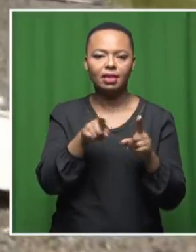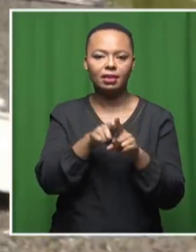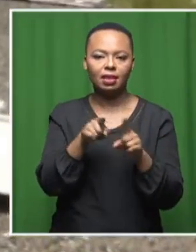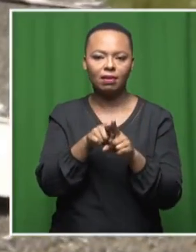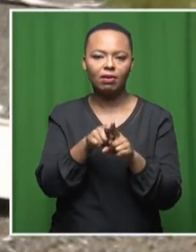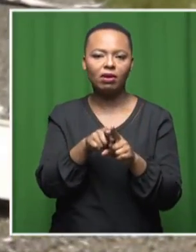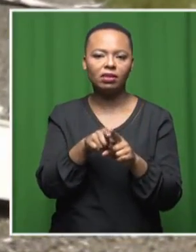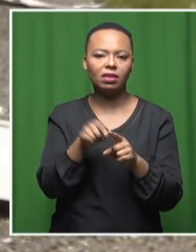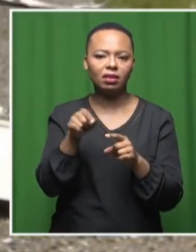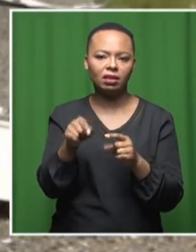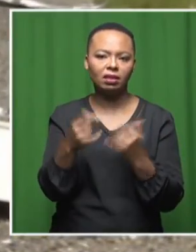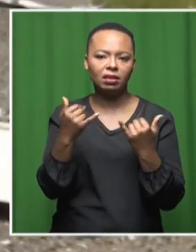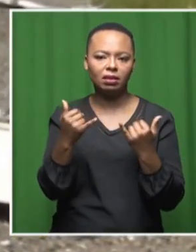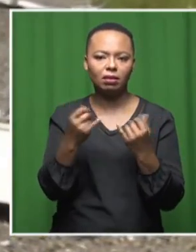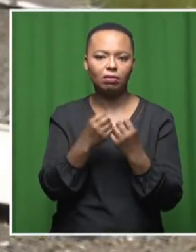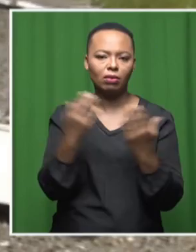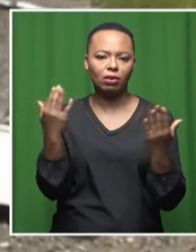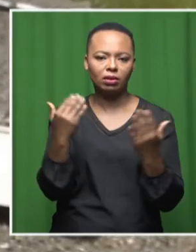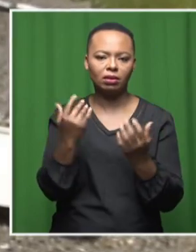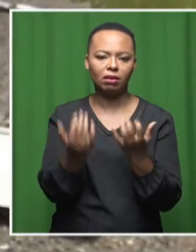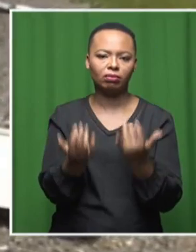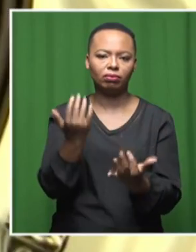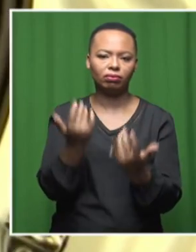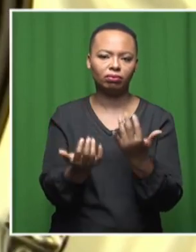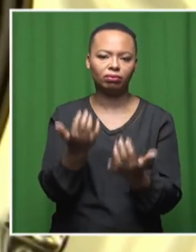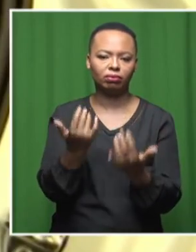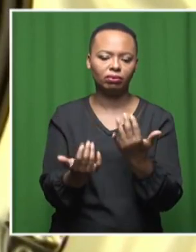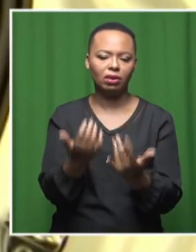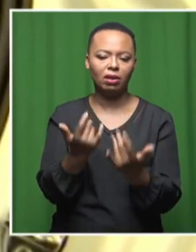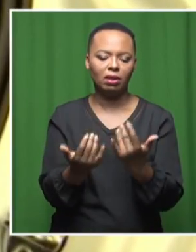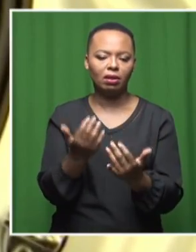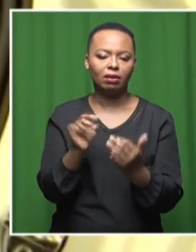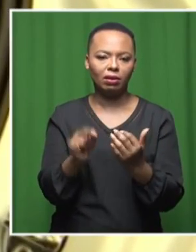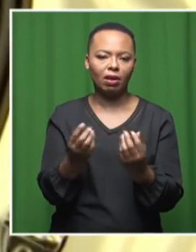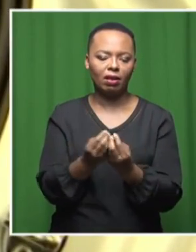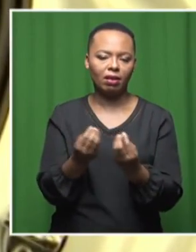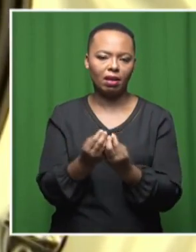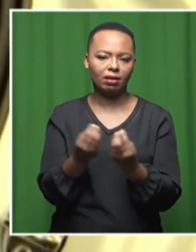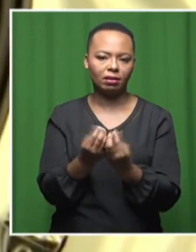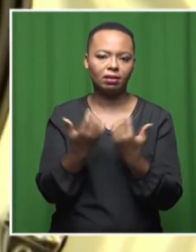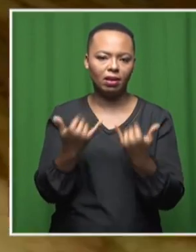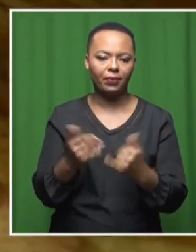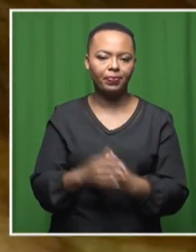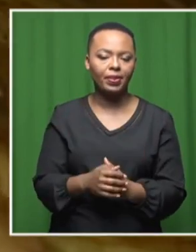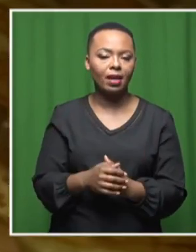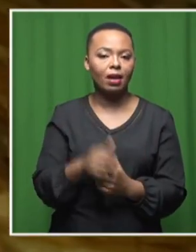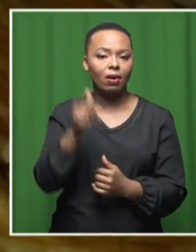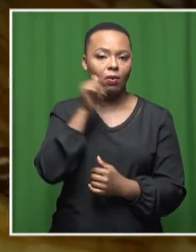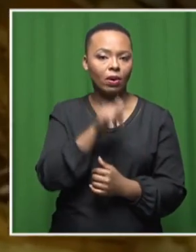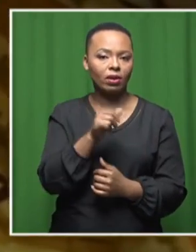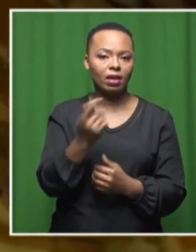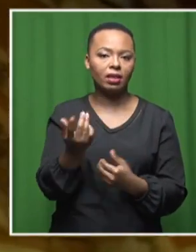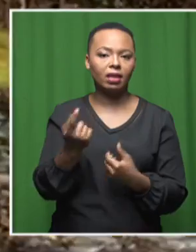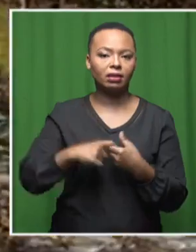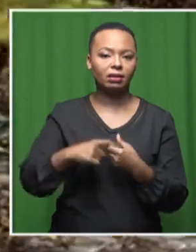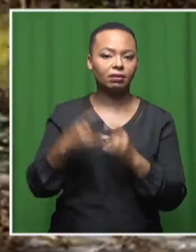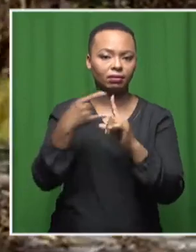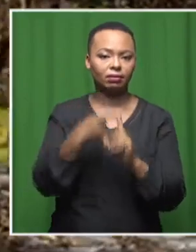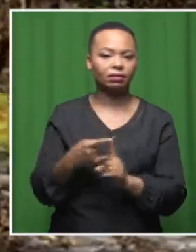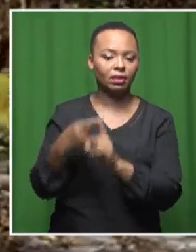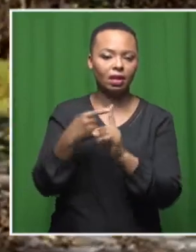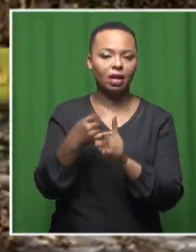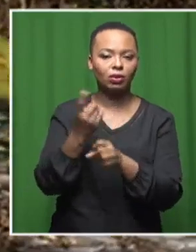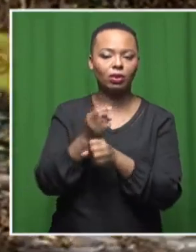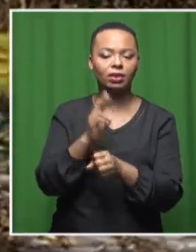arson. So, to help us make sense of these grim statistics, we joined on the line, or rather via Zoom, by